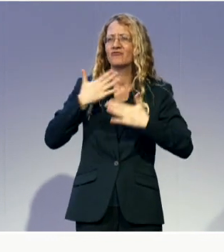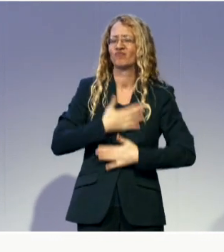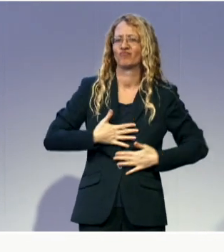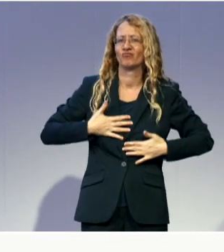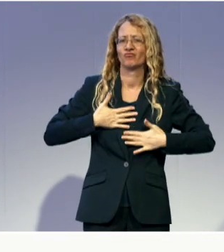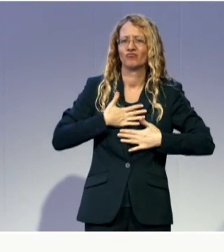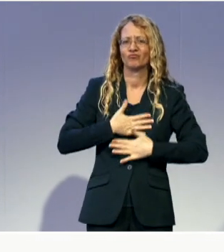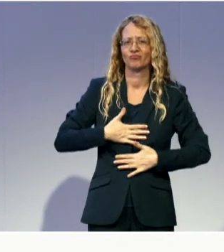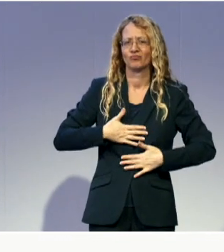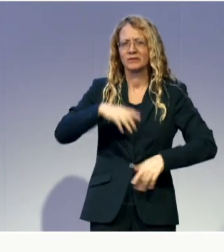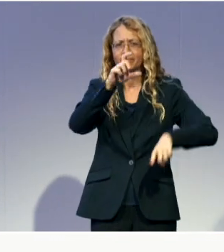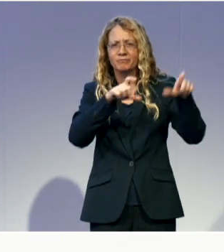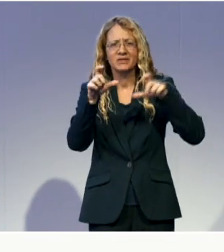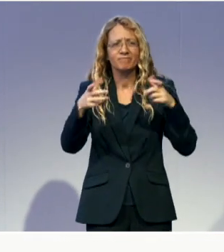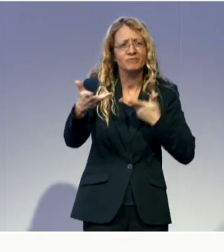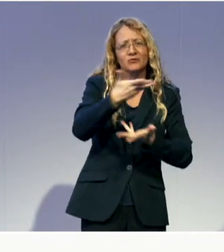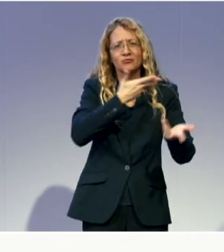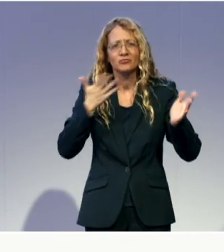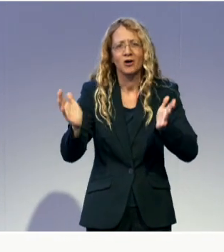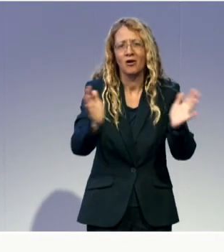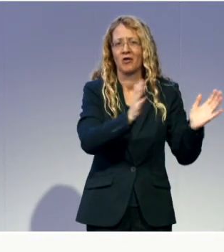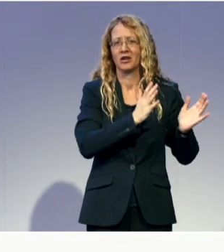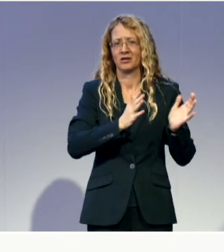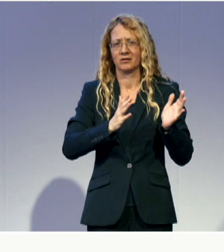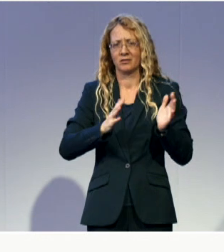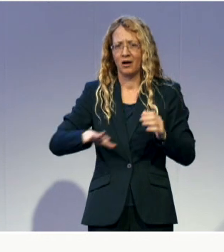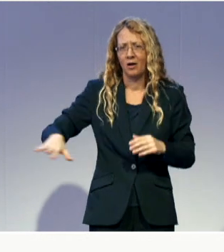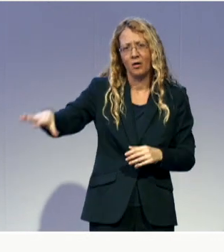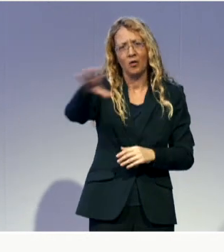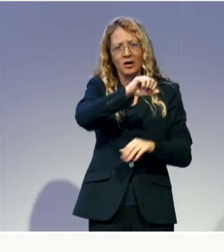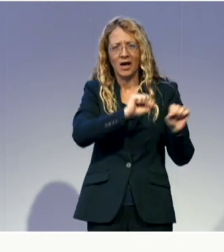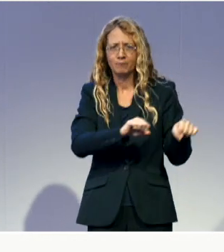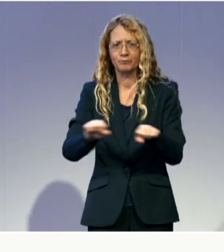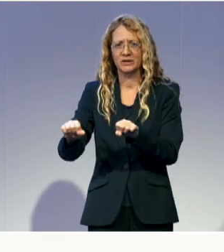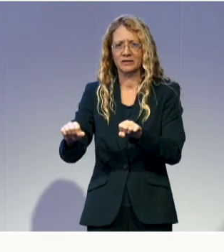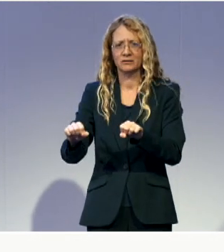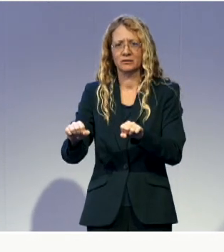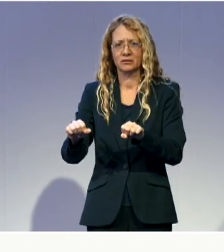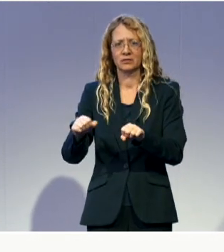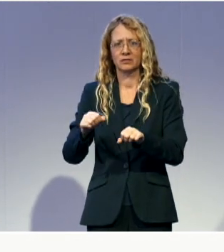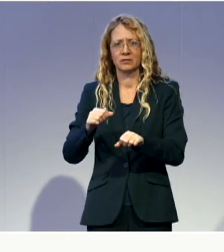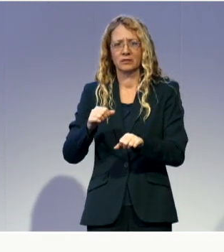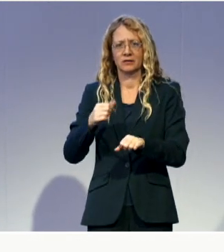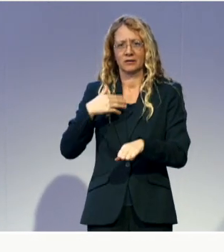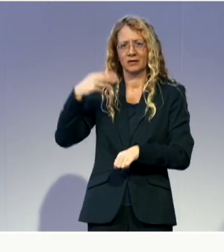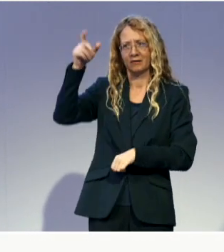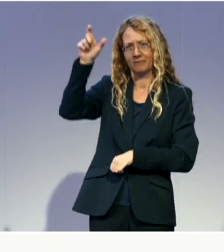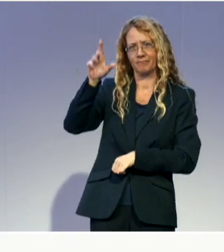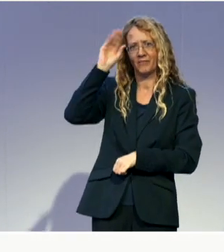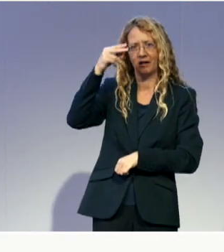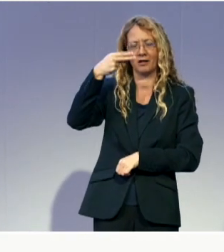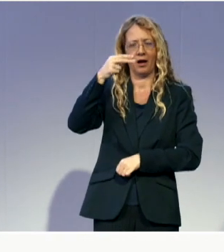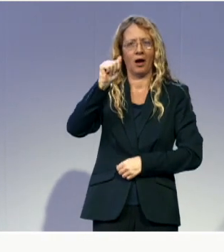that I want to underscore, actually, something that Senator Harkin talked about, and that ties